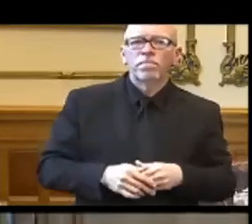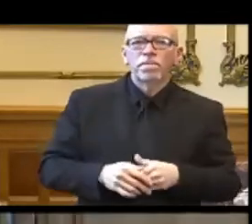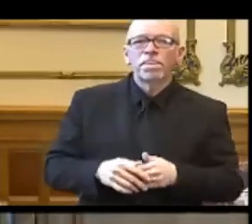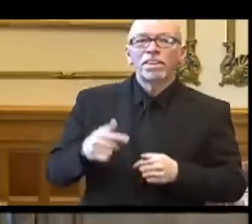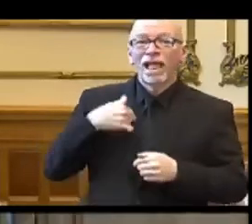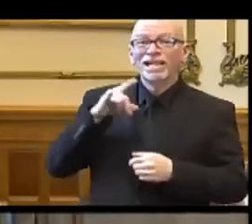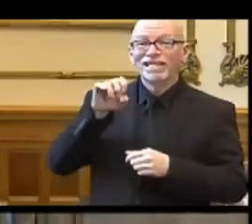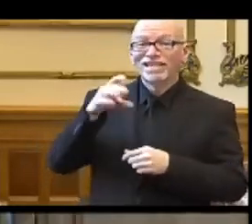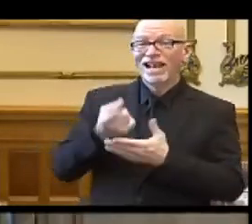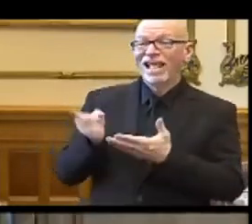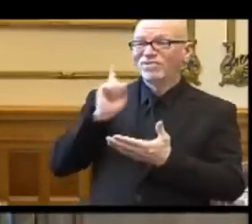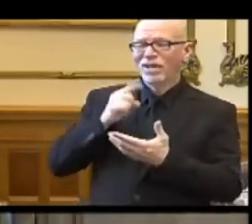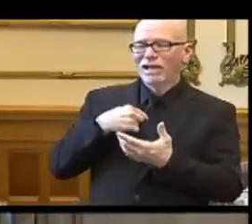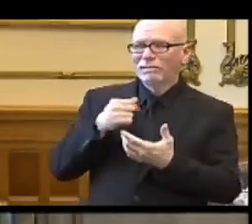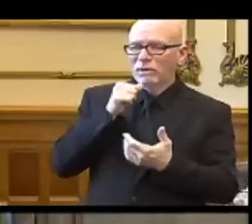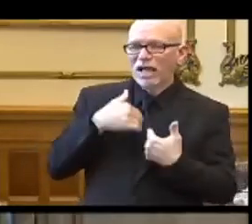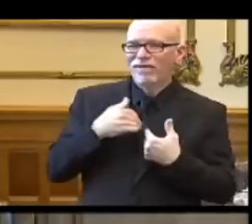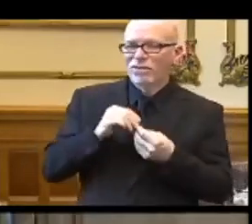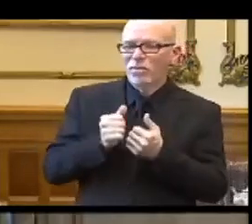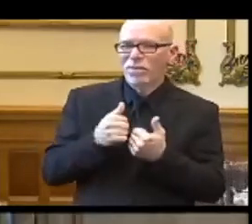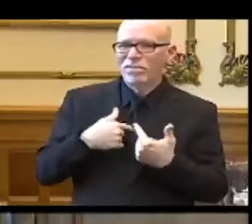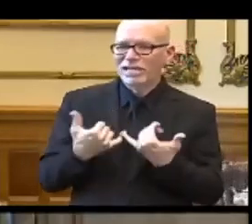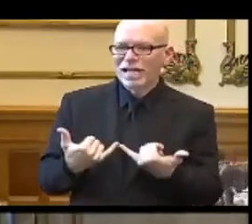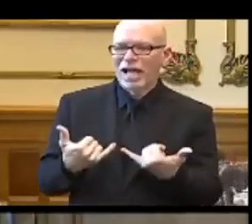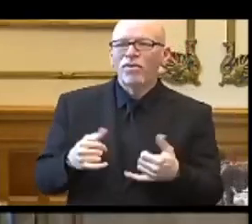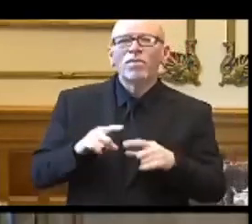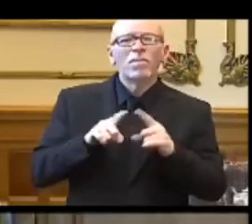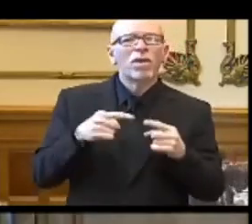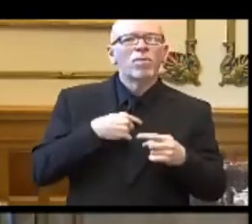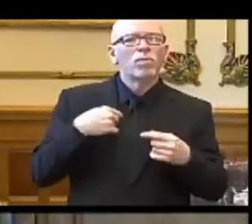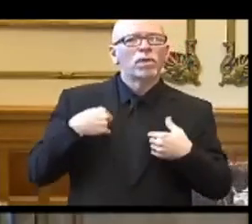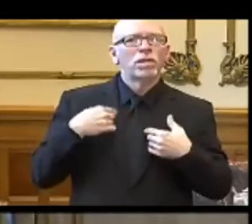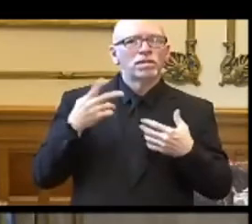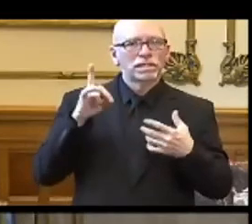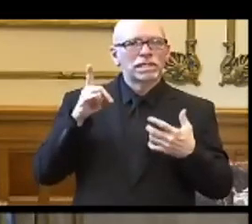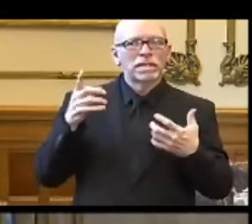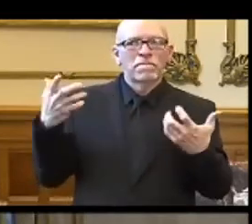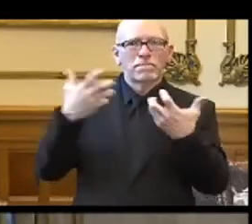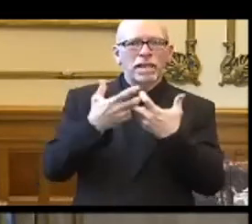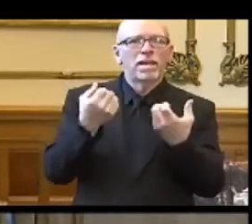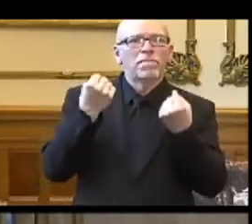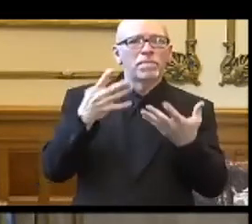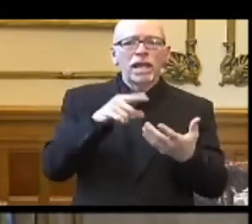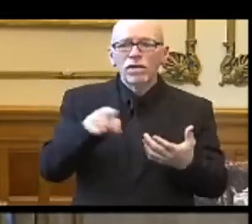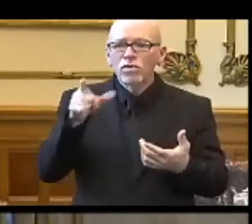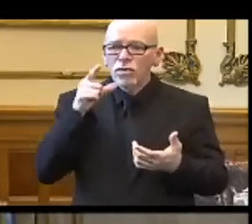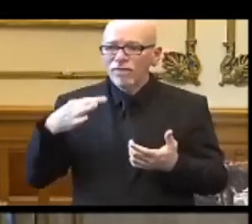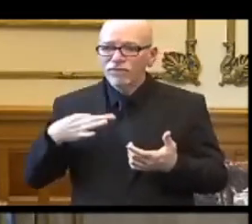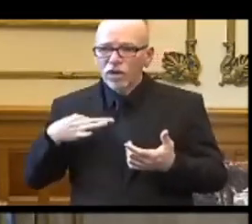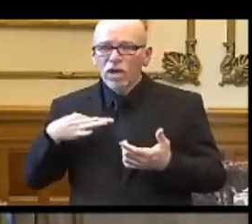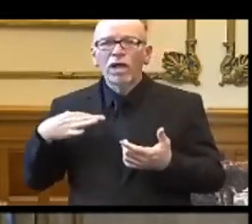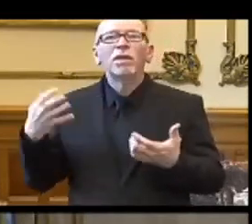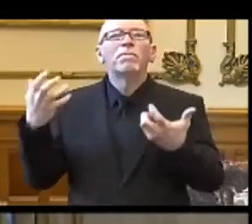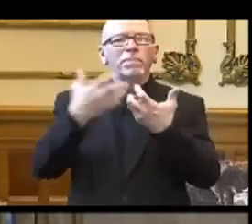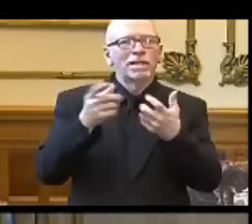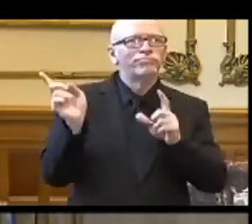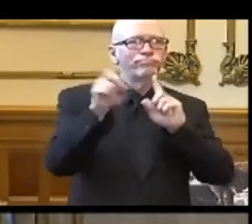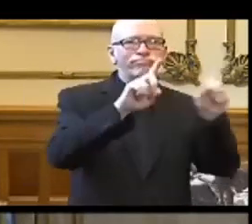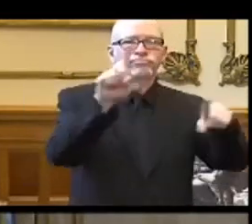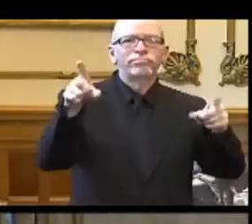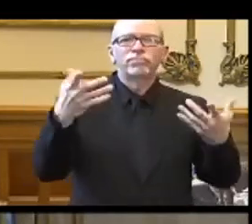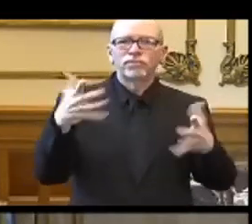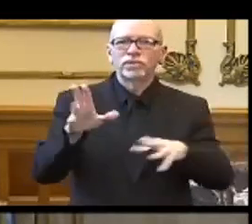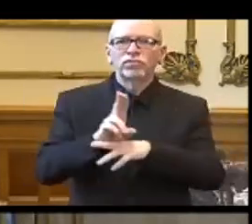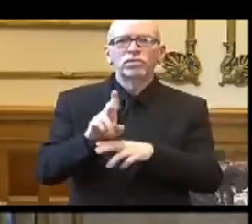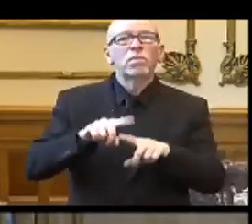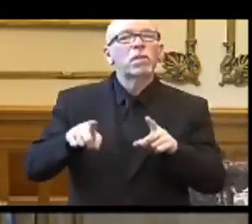last week and gave them, and I don't have them in front of me right now, but we have matched a lot of individuals who have volunteered. Now, what we were doing, though,